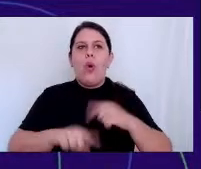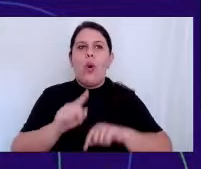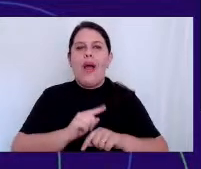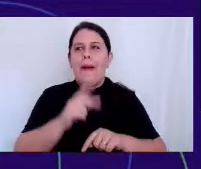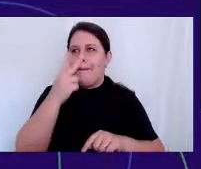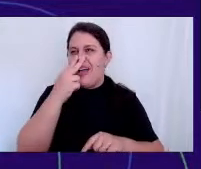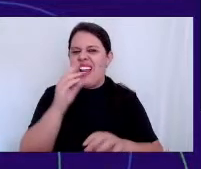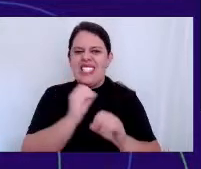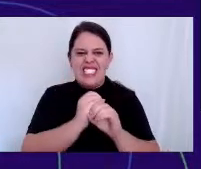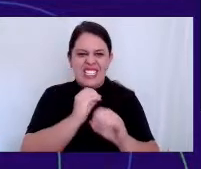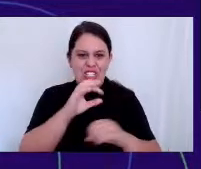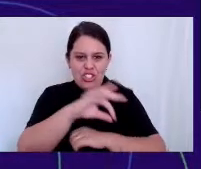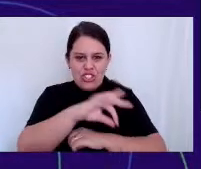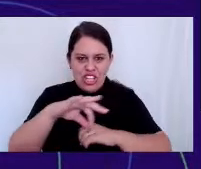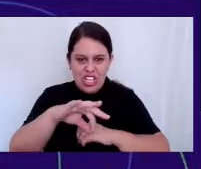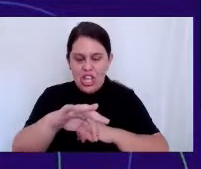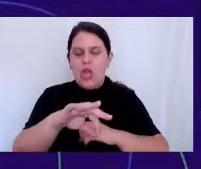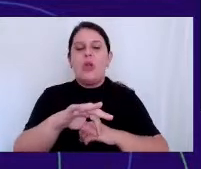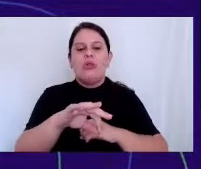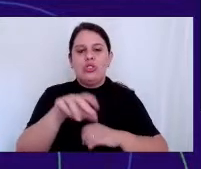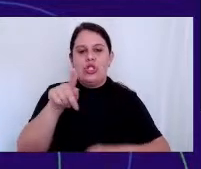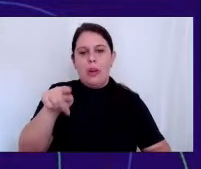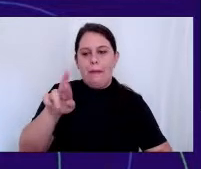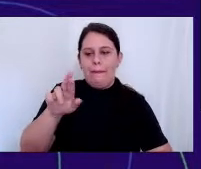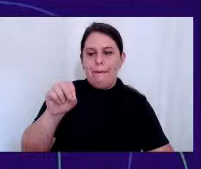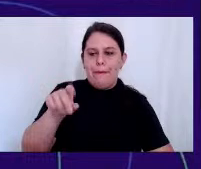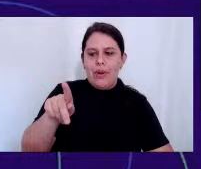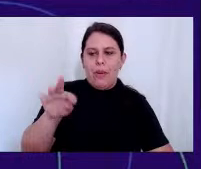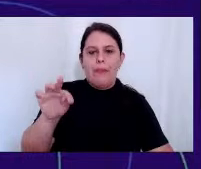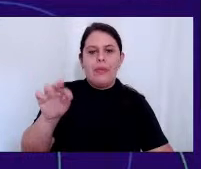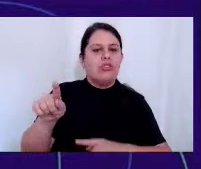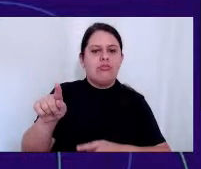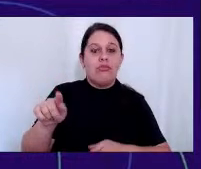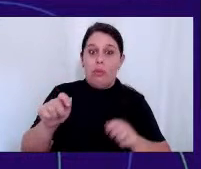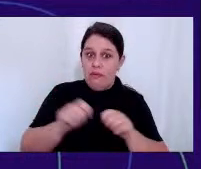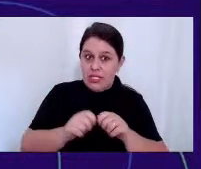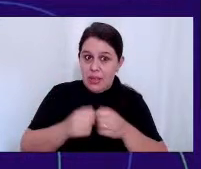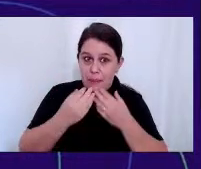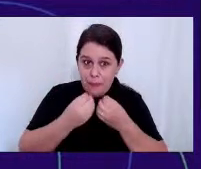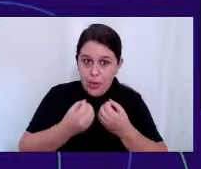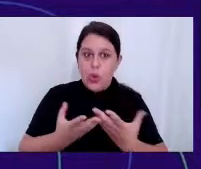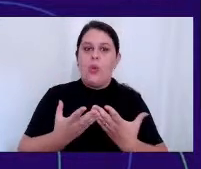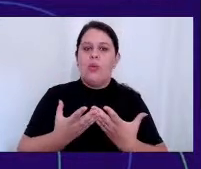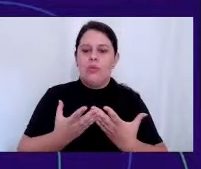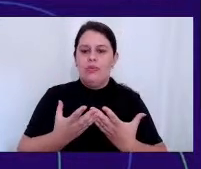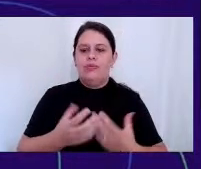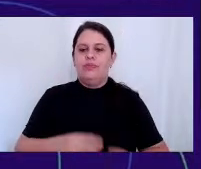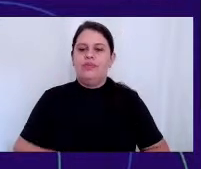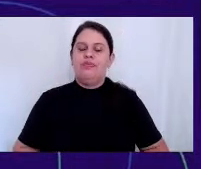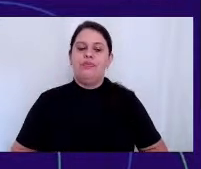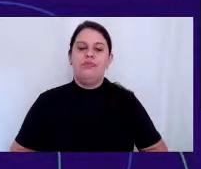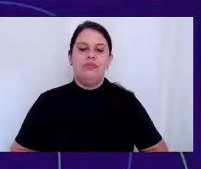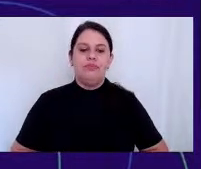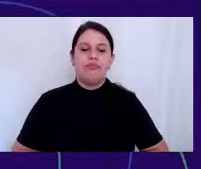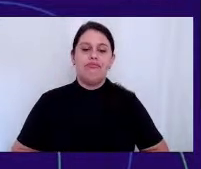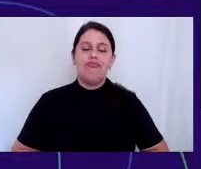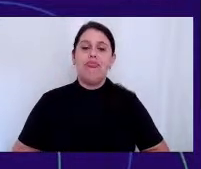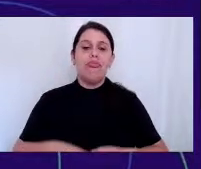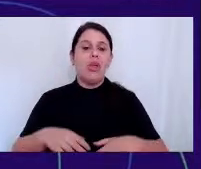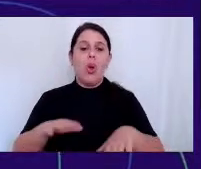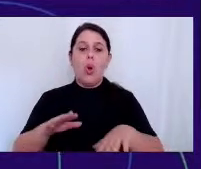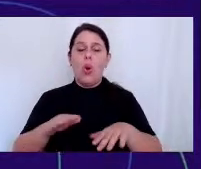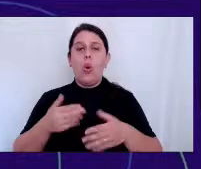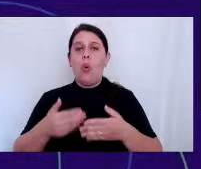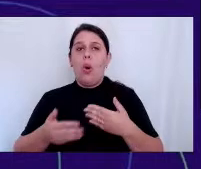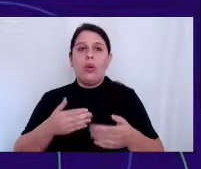at prompting, be very efficient at prompting. Just like with any new process, it's around practice and experimentation and learning